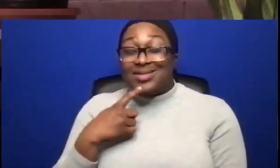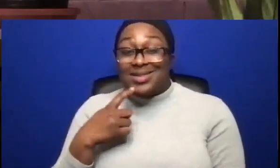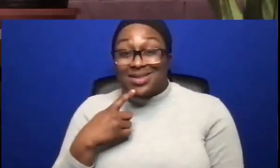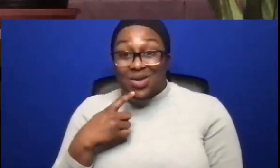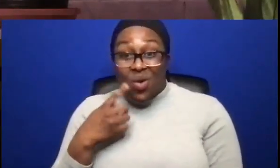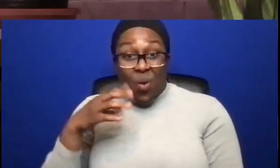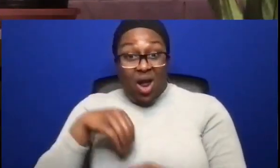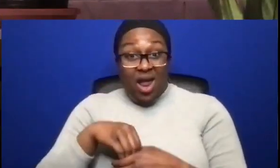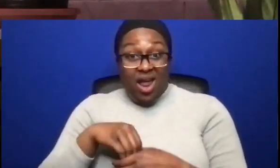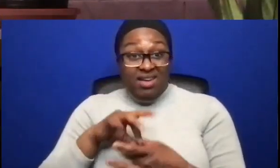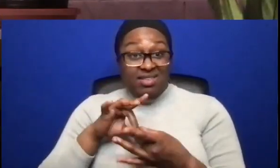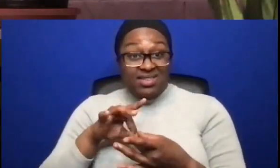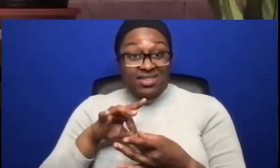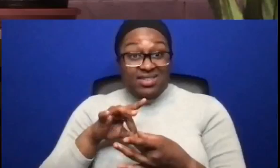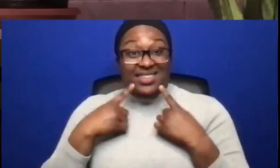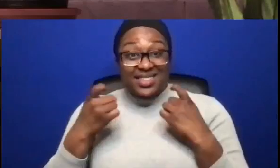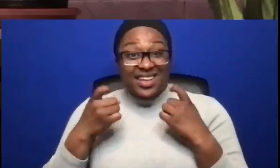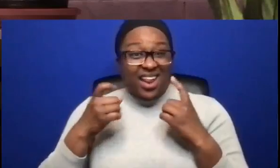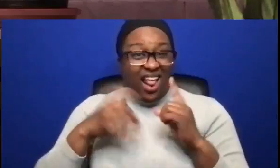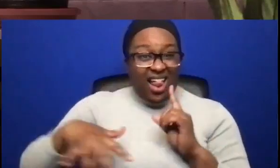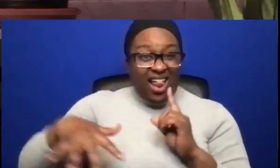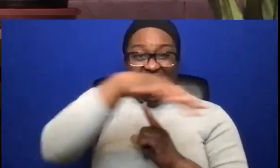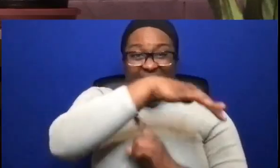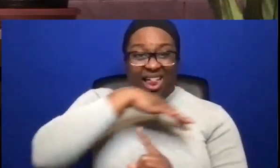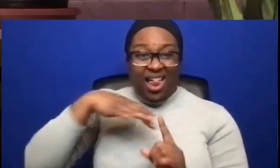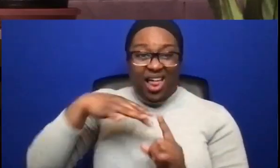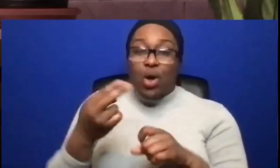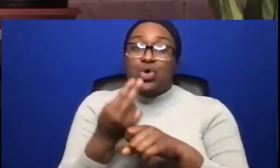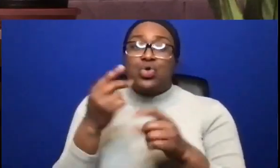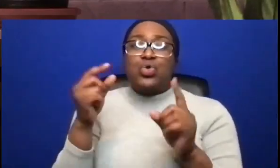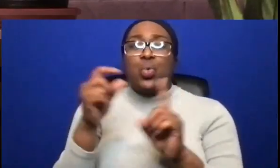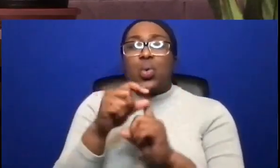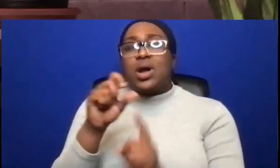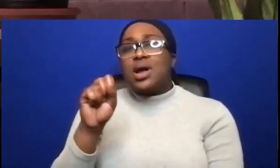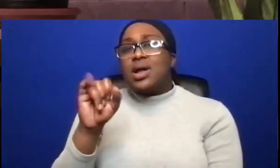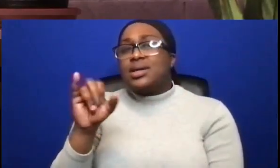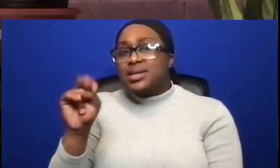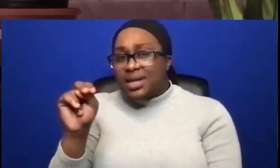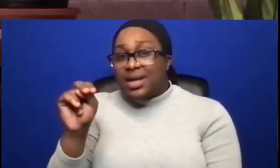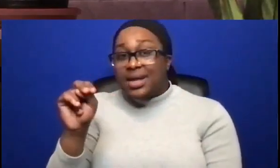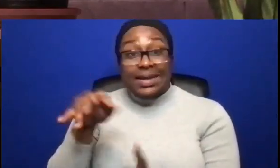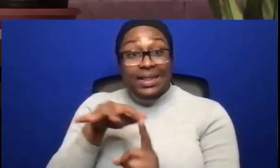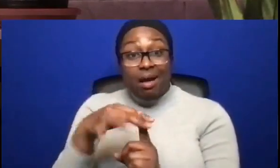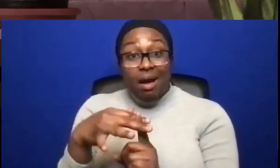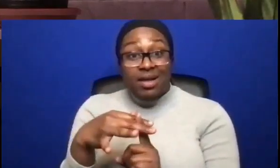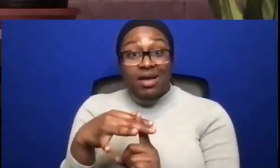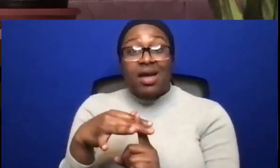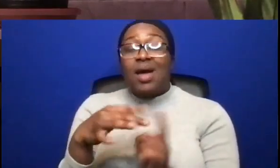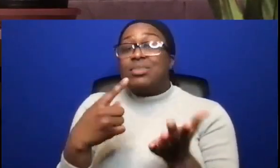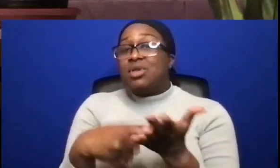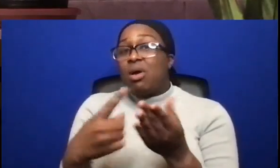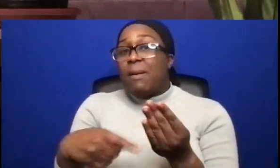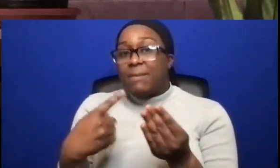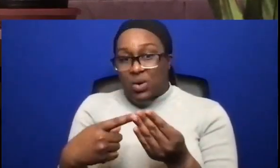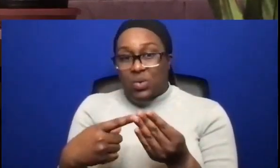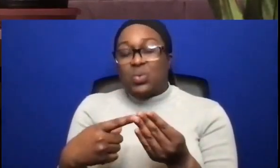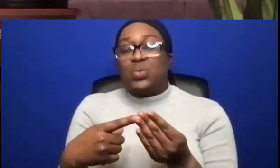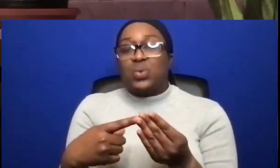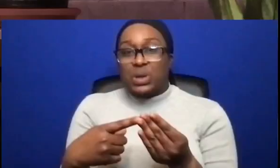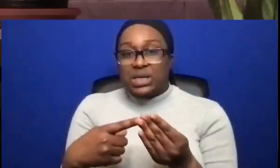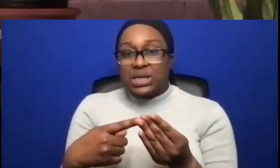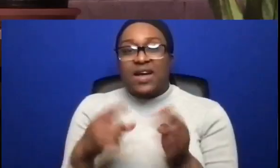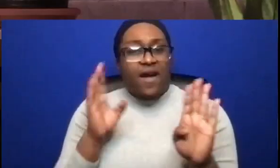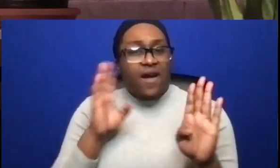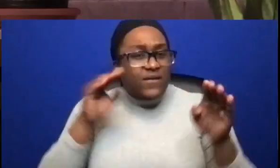are all around us. And when I use the term sin in this context, I'm talking about being focused in a